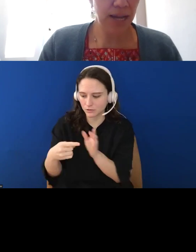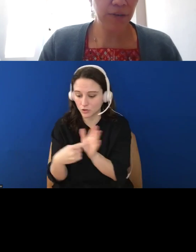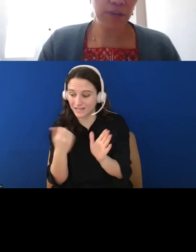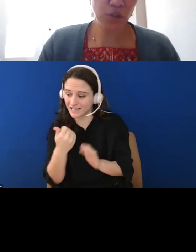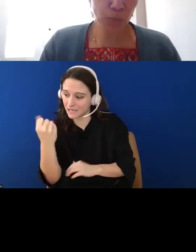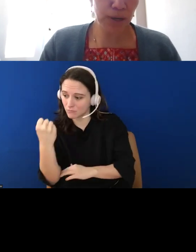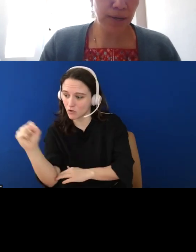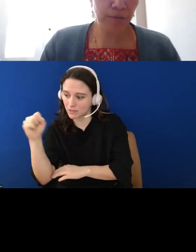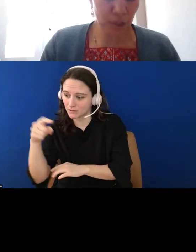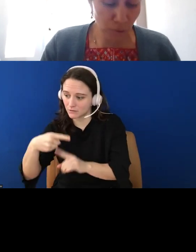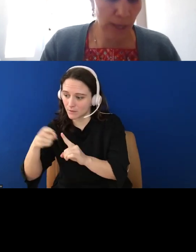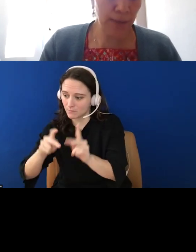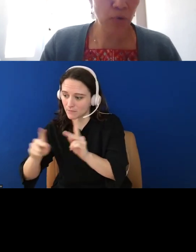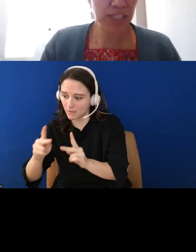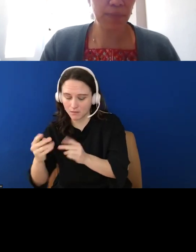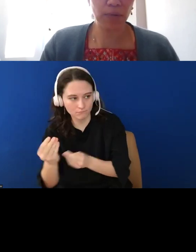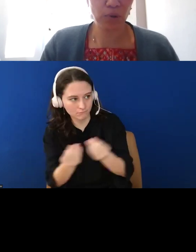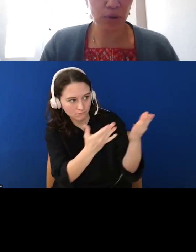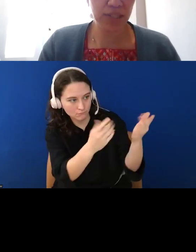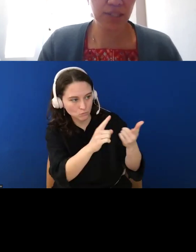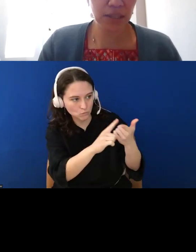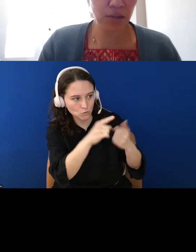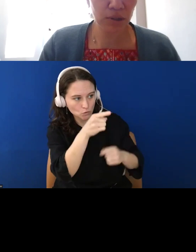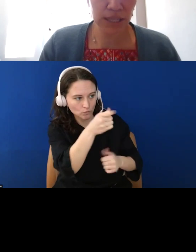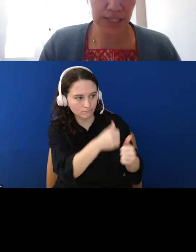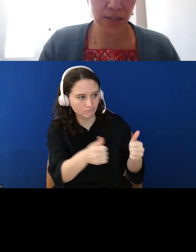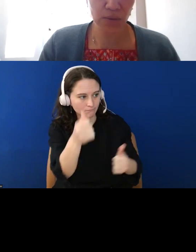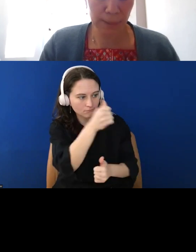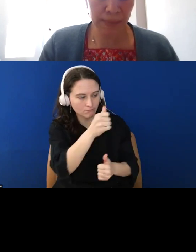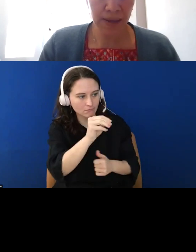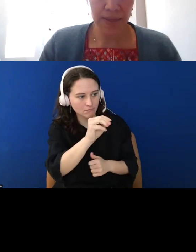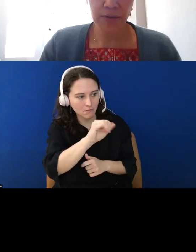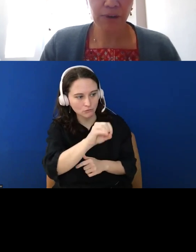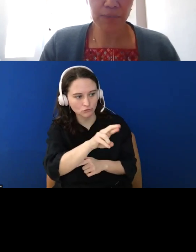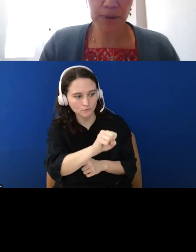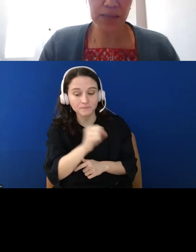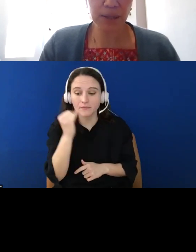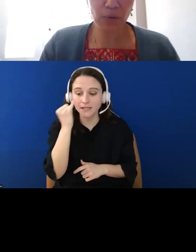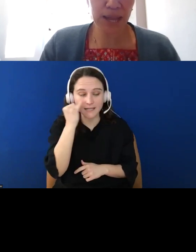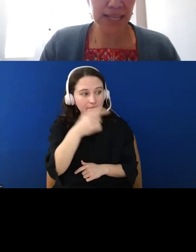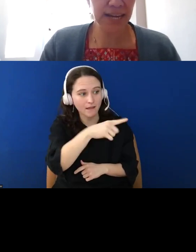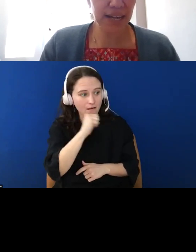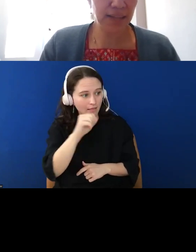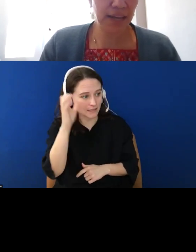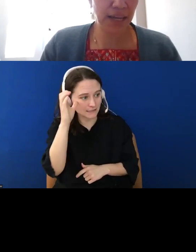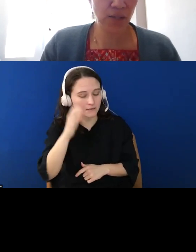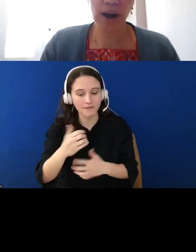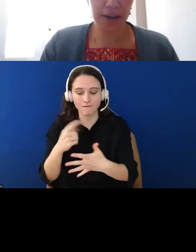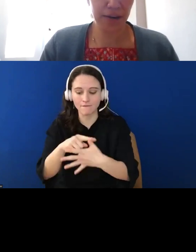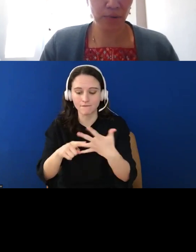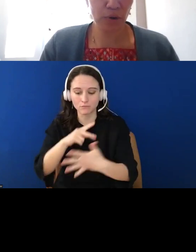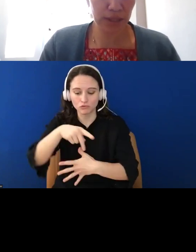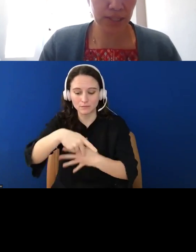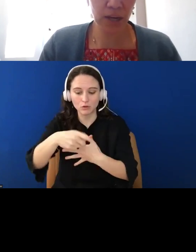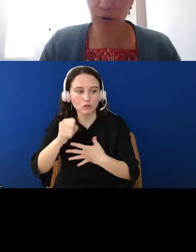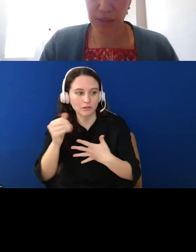majors, and if the two municipal authorities did not listen to them, the 5 principals could escalate the case to